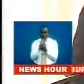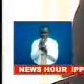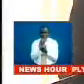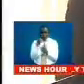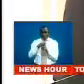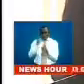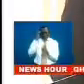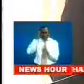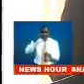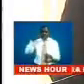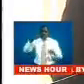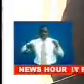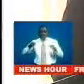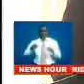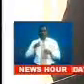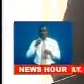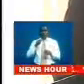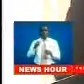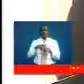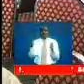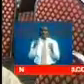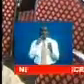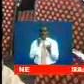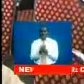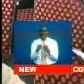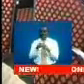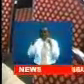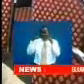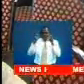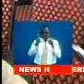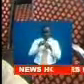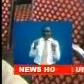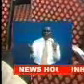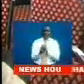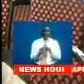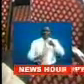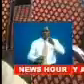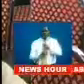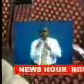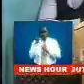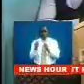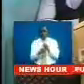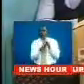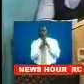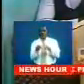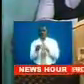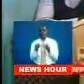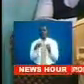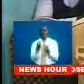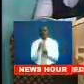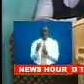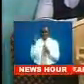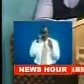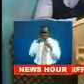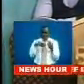from the Ministry of Justice and Attorney General's Department, said issues bordering on legal support to the vulnerable in society should be of